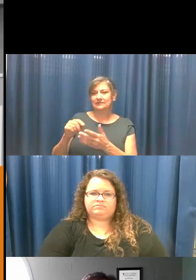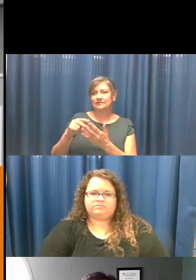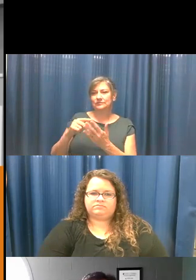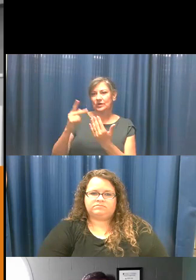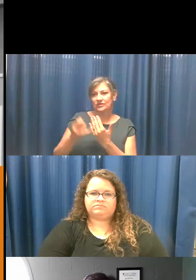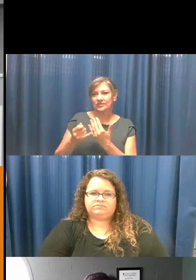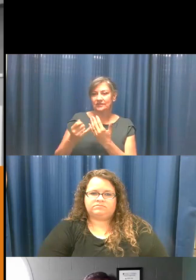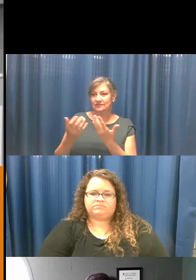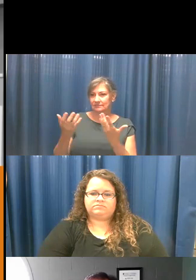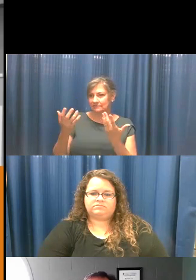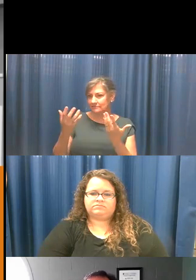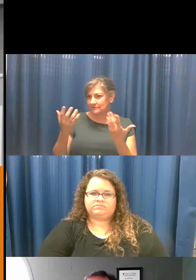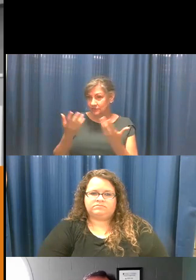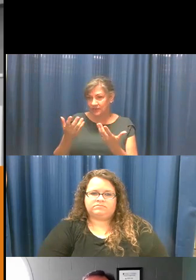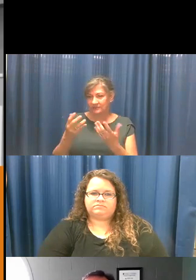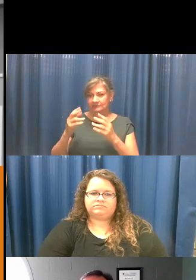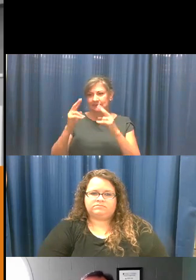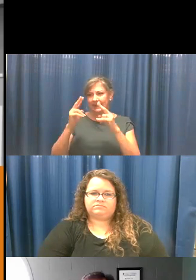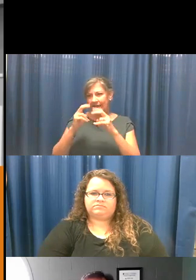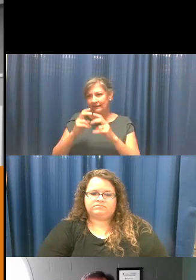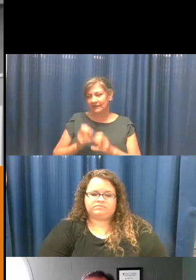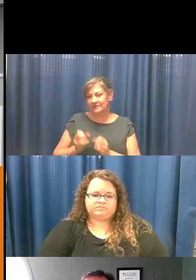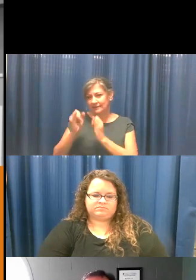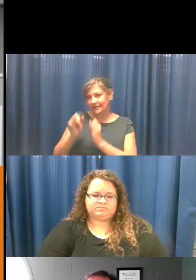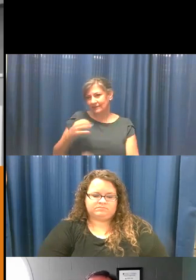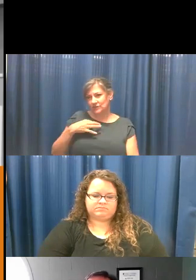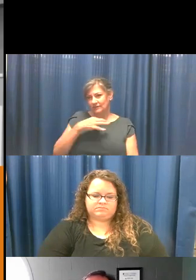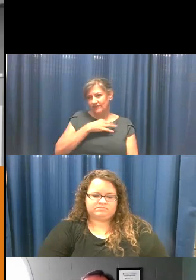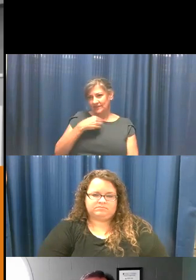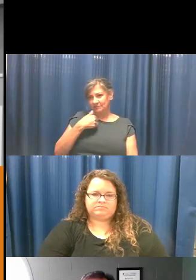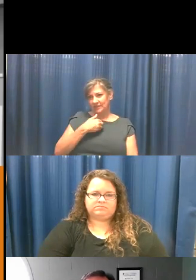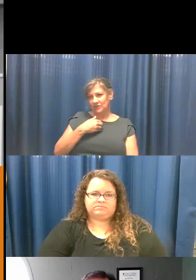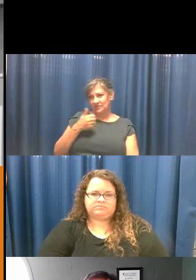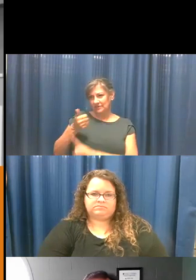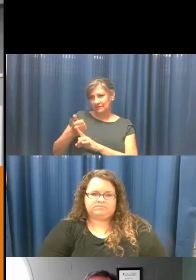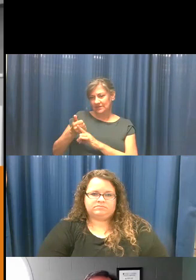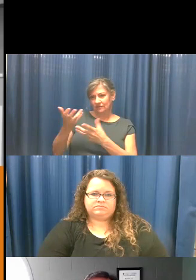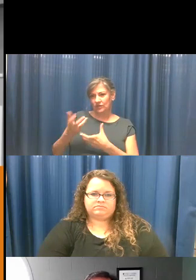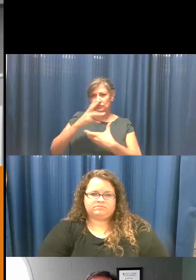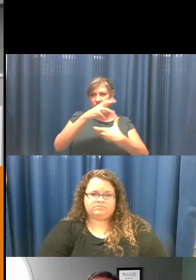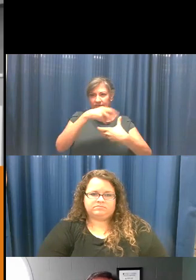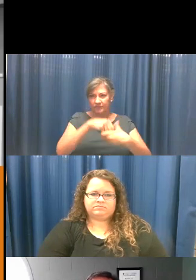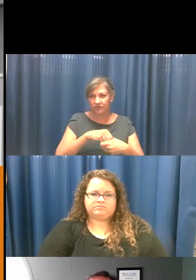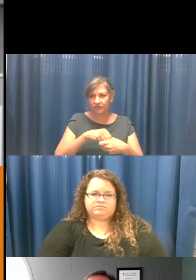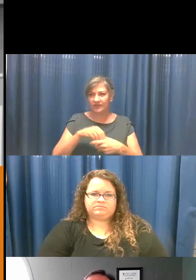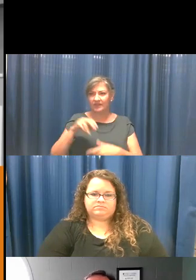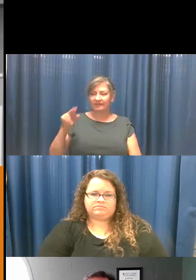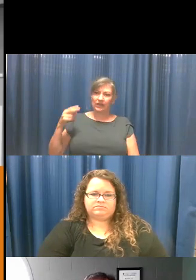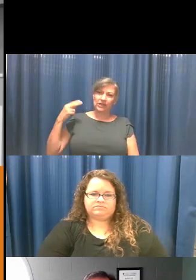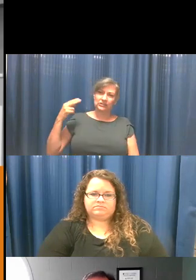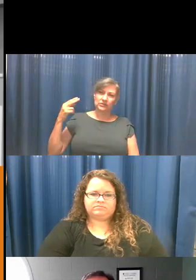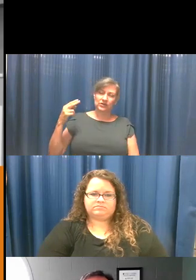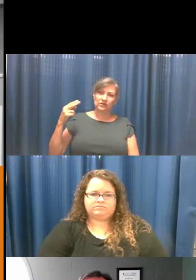analyzing for individual faculty members who wanted to participate their historical pass rates